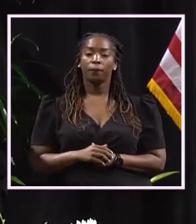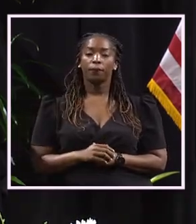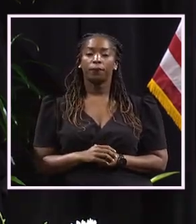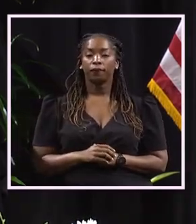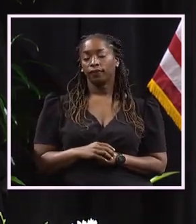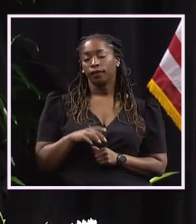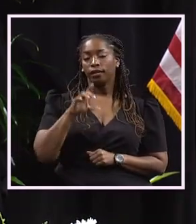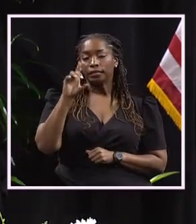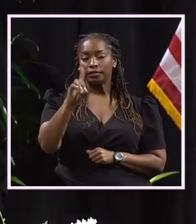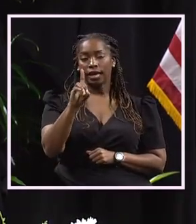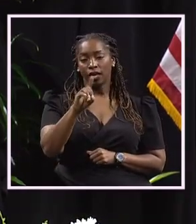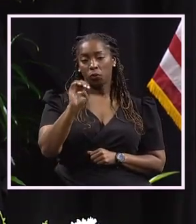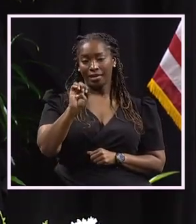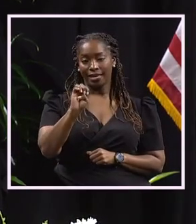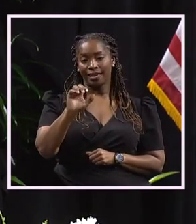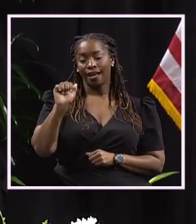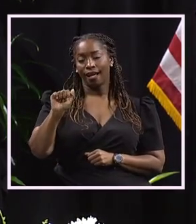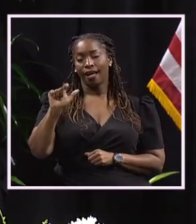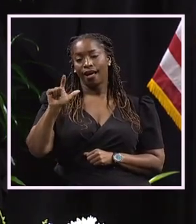Daniel E. Alvarado.